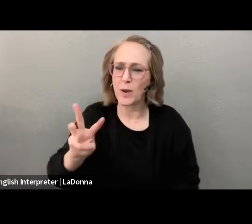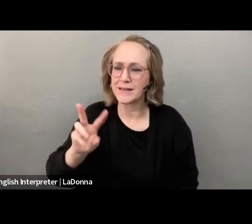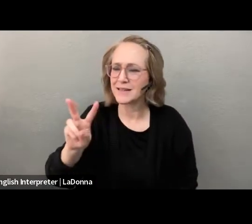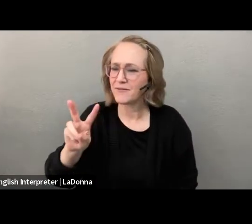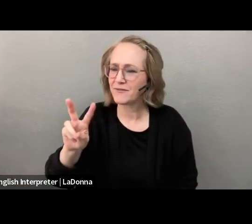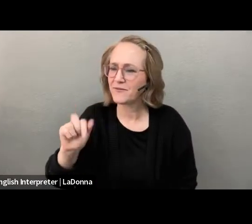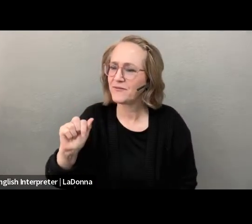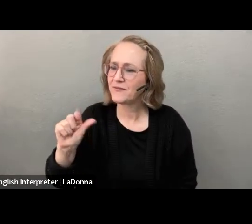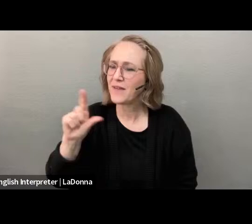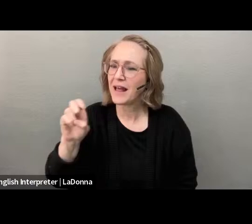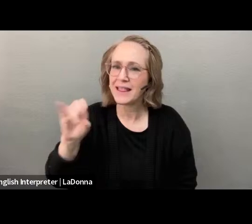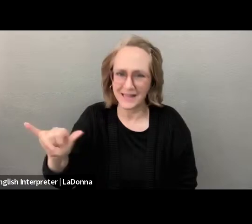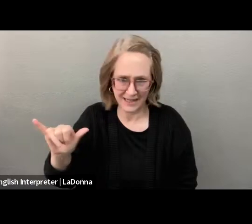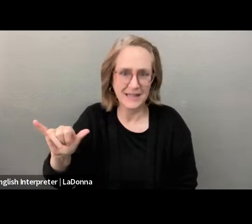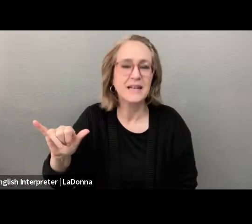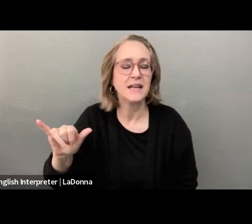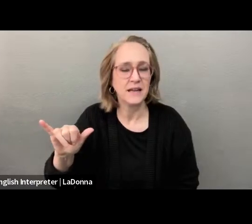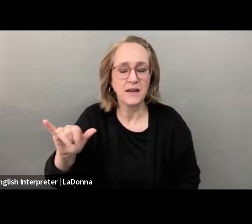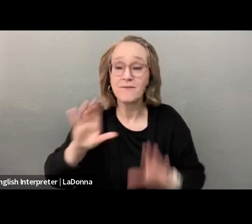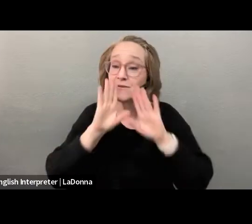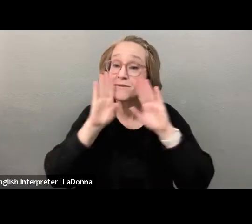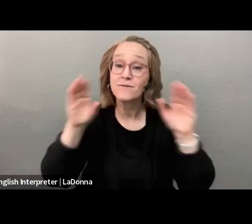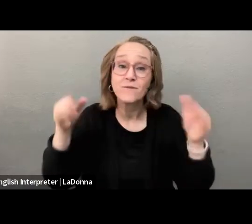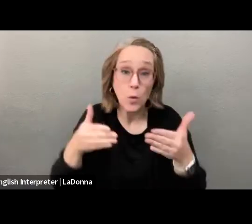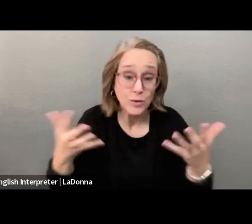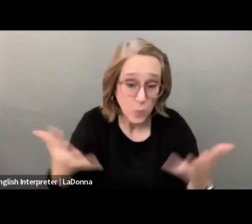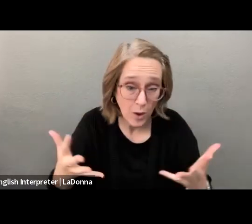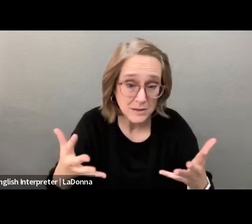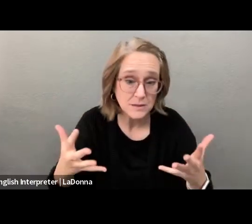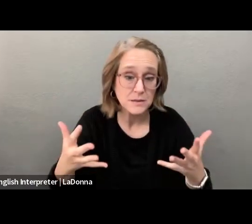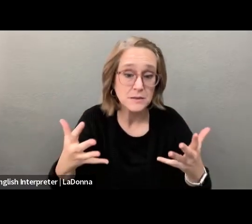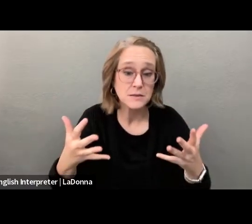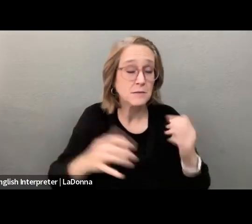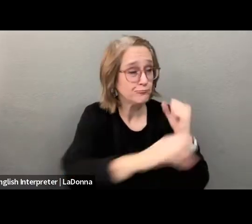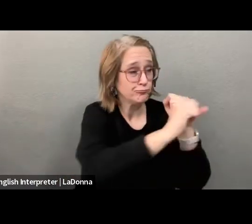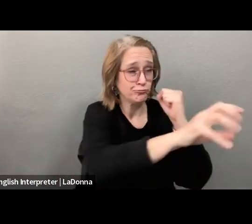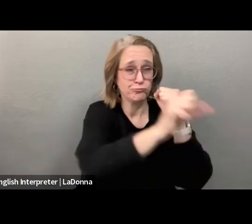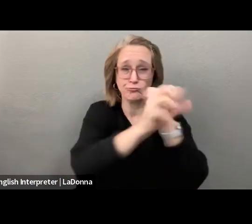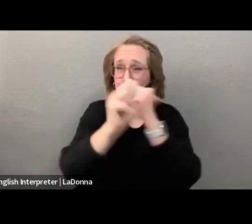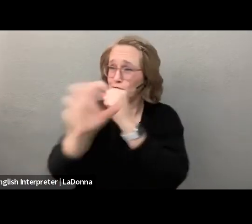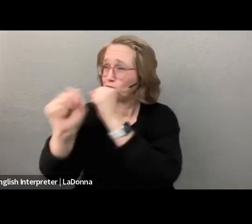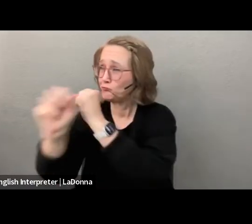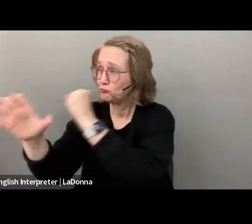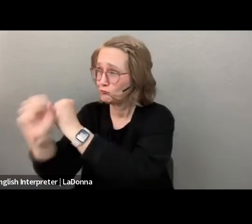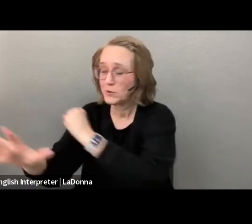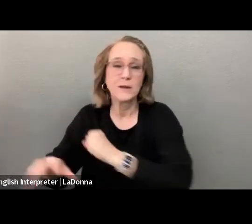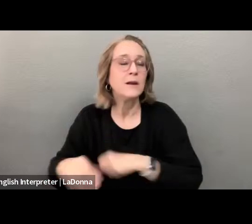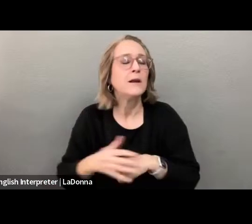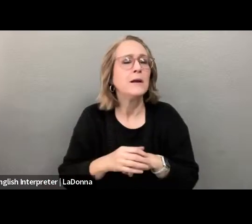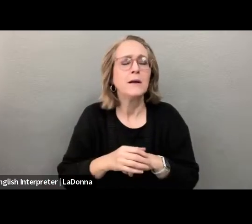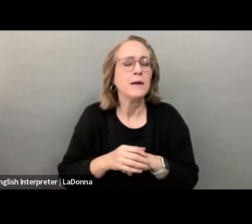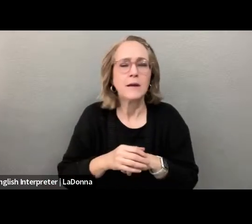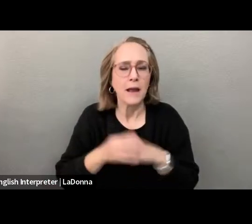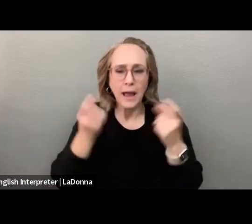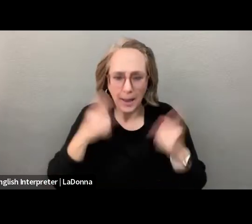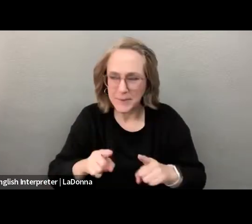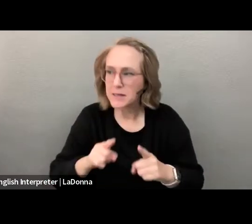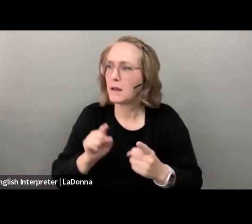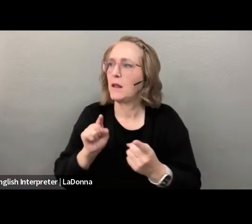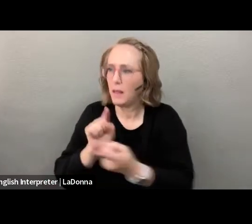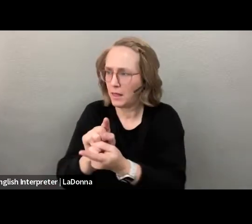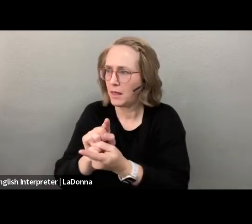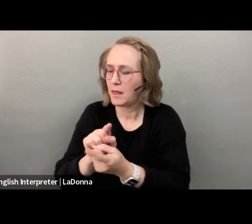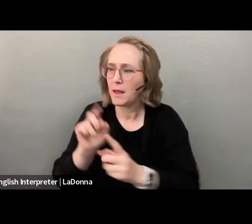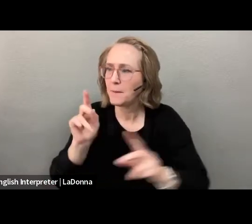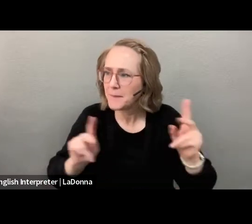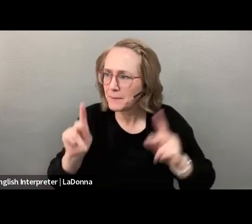working on marketing to see if we can get the word out. We keep running into people in the West Valley that